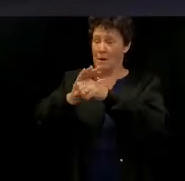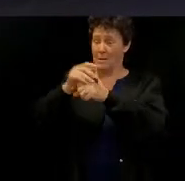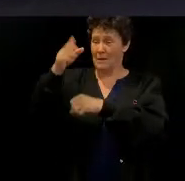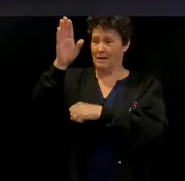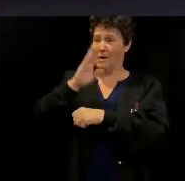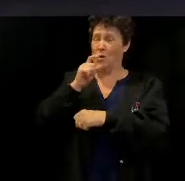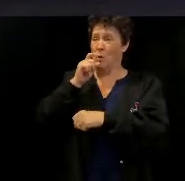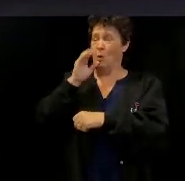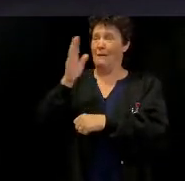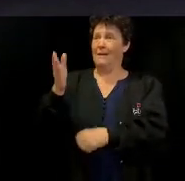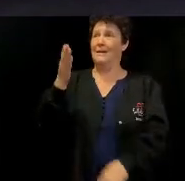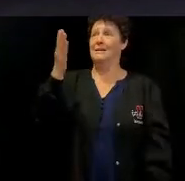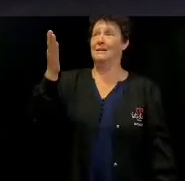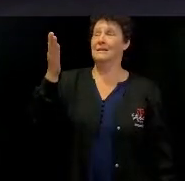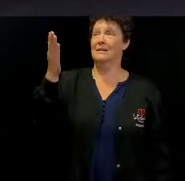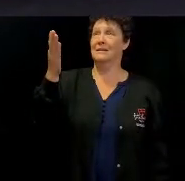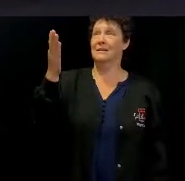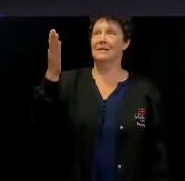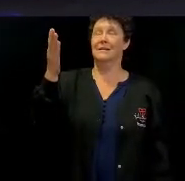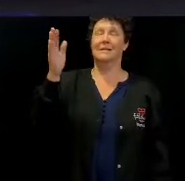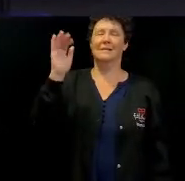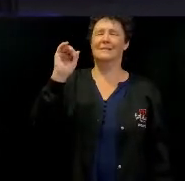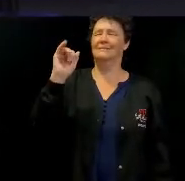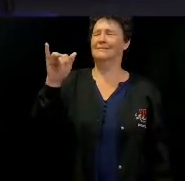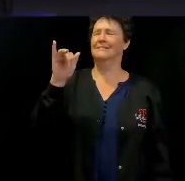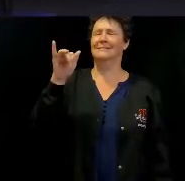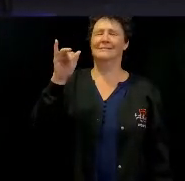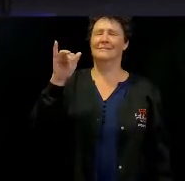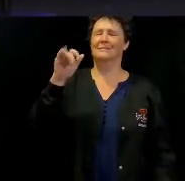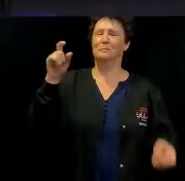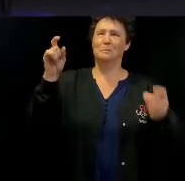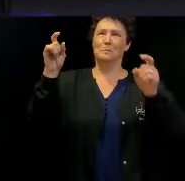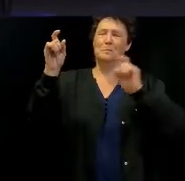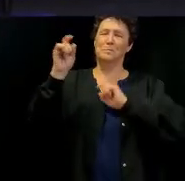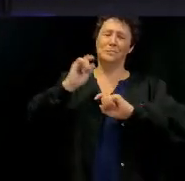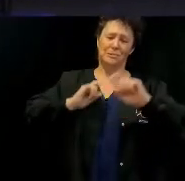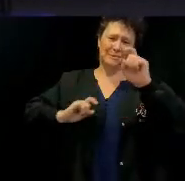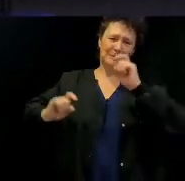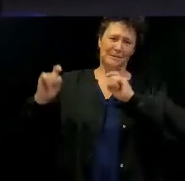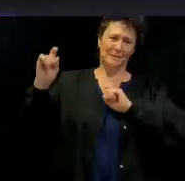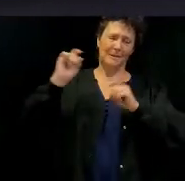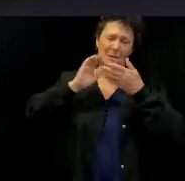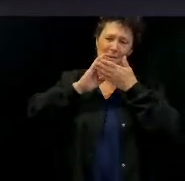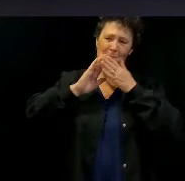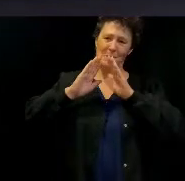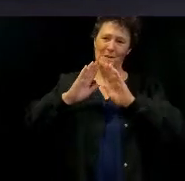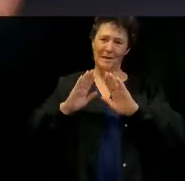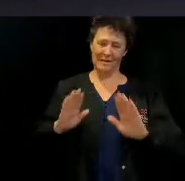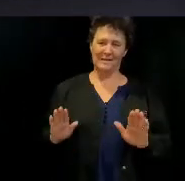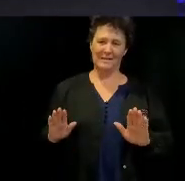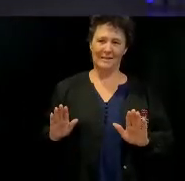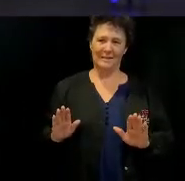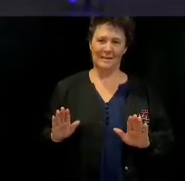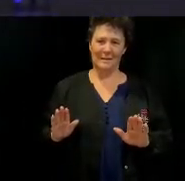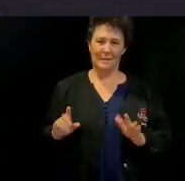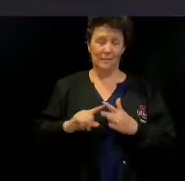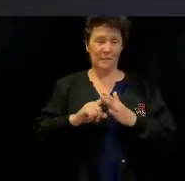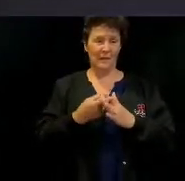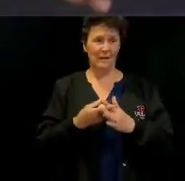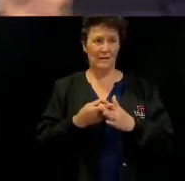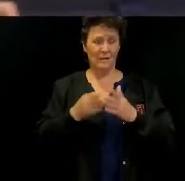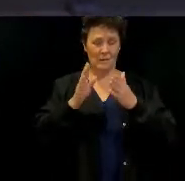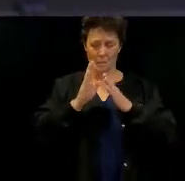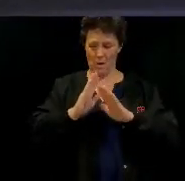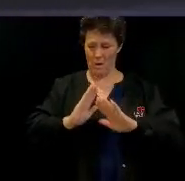is. And man, it brings handles. And it brings peace. And it starts to calm down